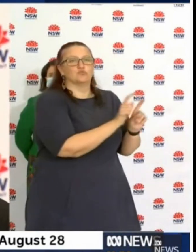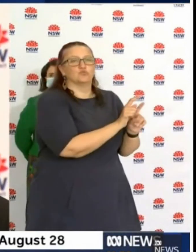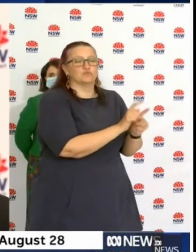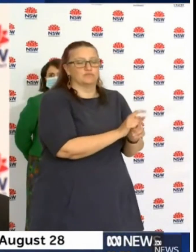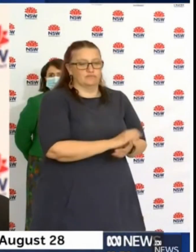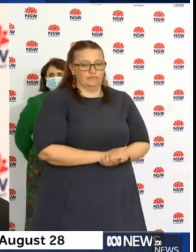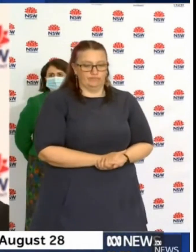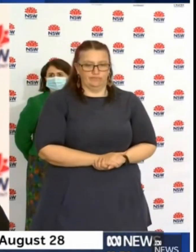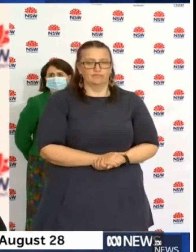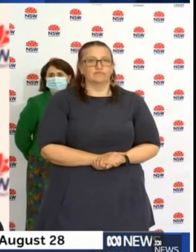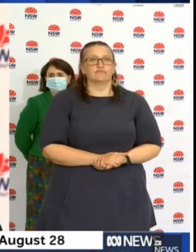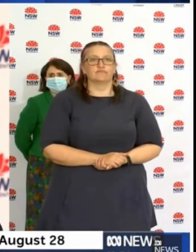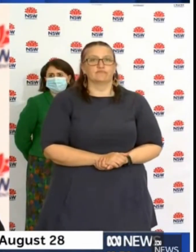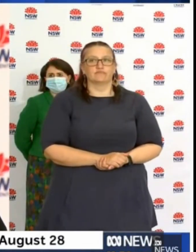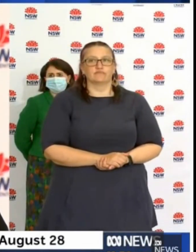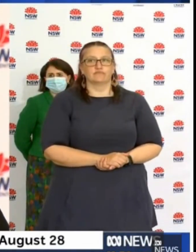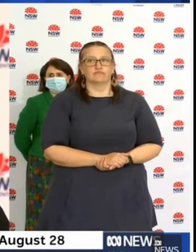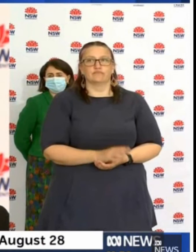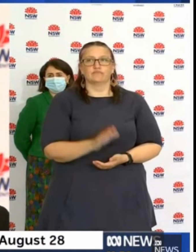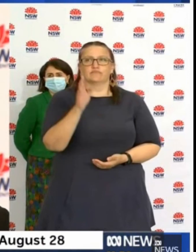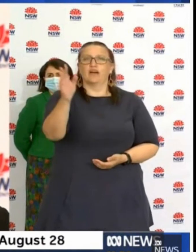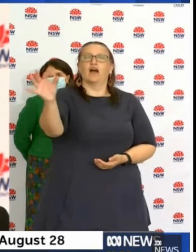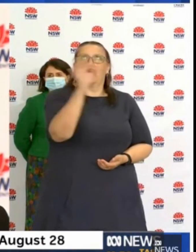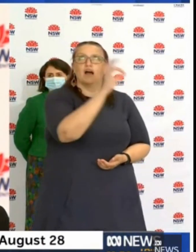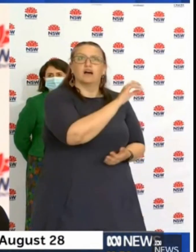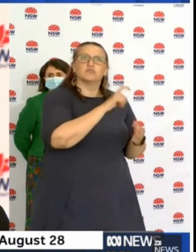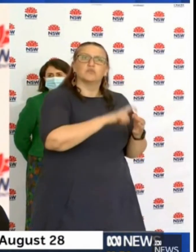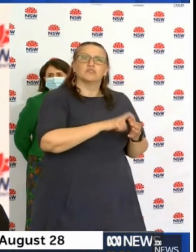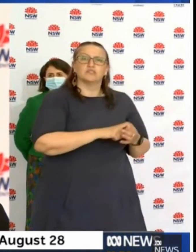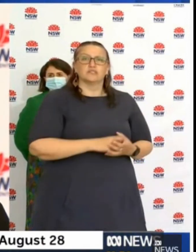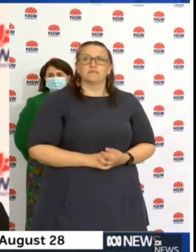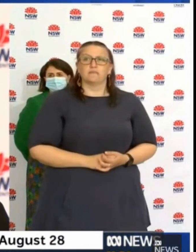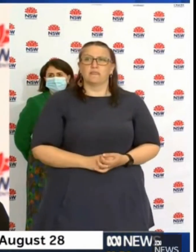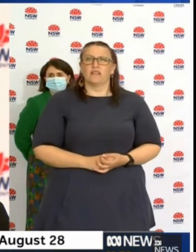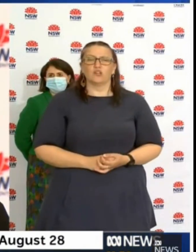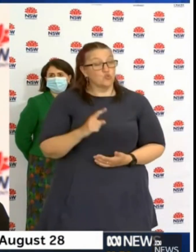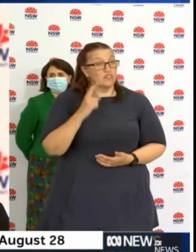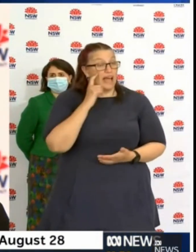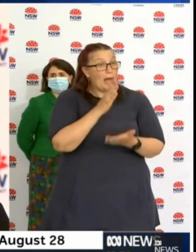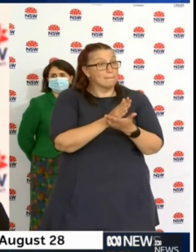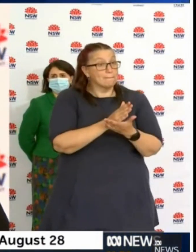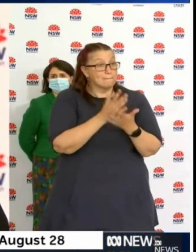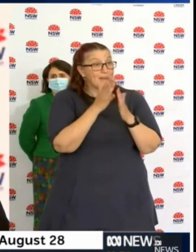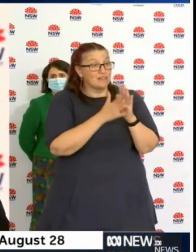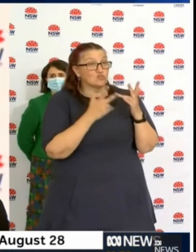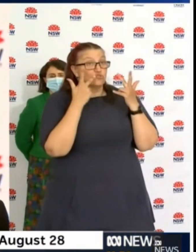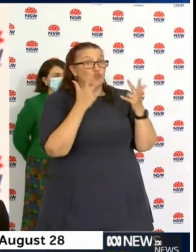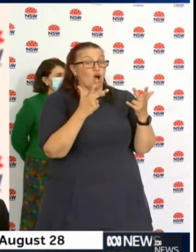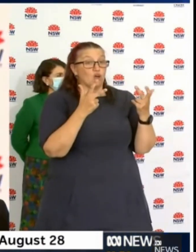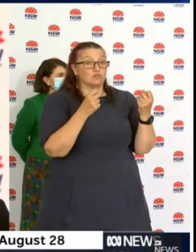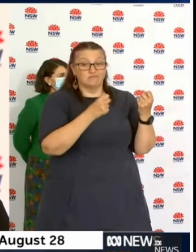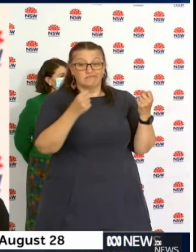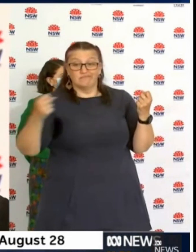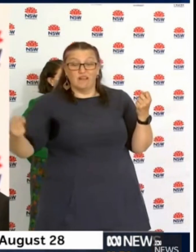Deputy Commissioner, can we ask, do these measures reflect contingencies that this lockdown, in fact, could go longer than 4 weeks? Well, they're